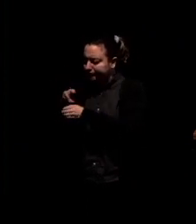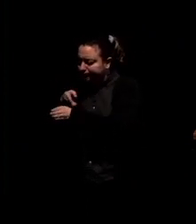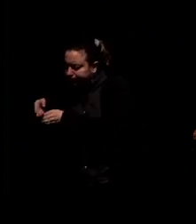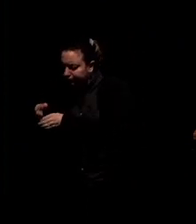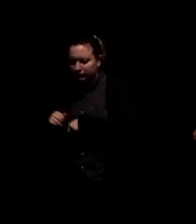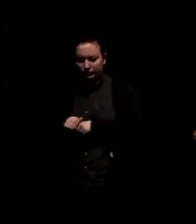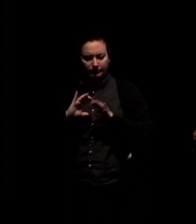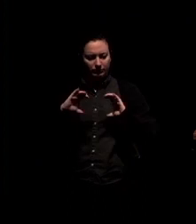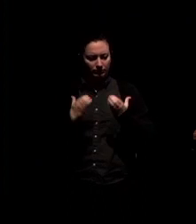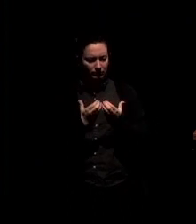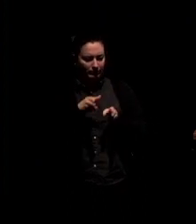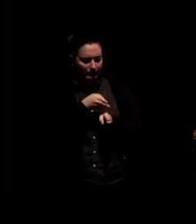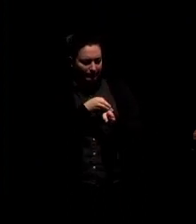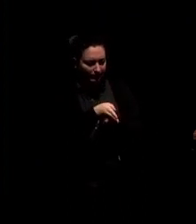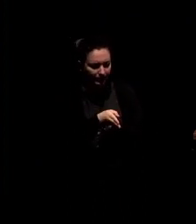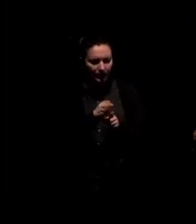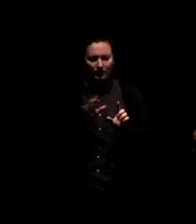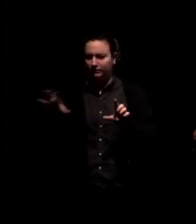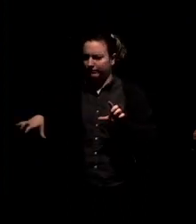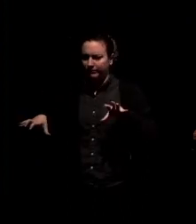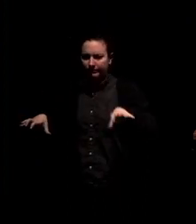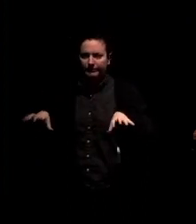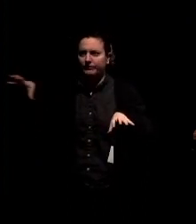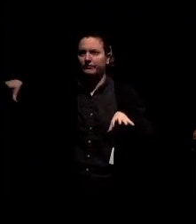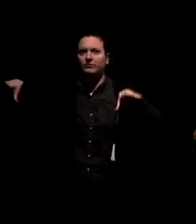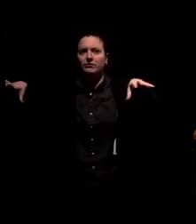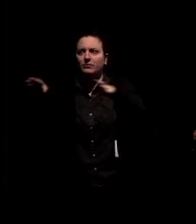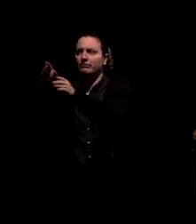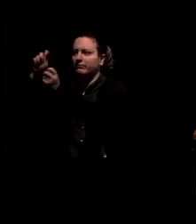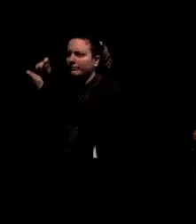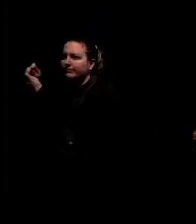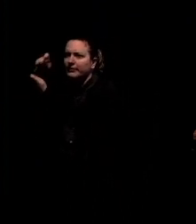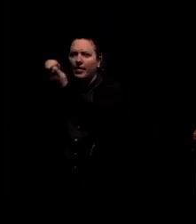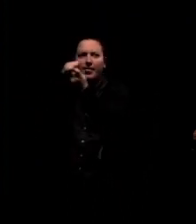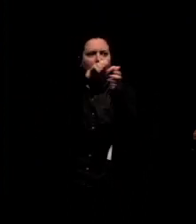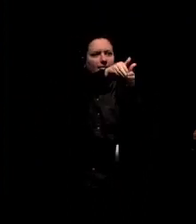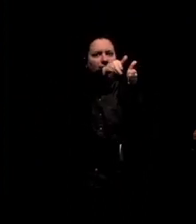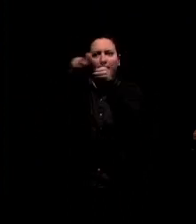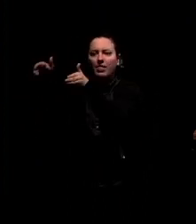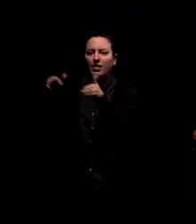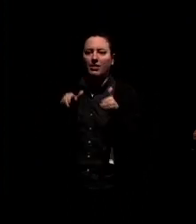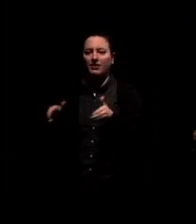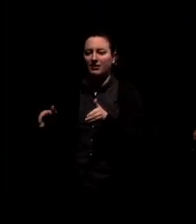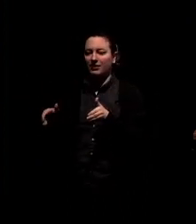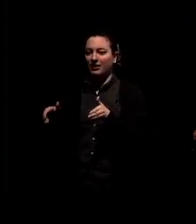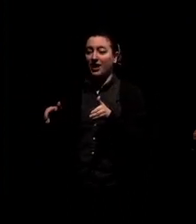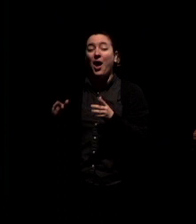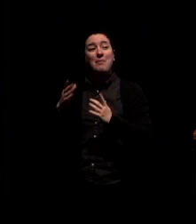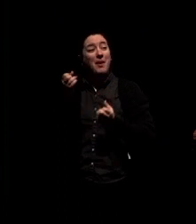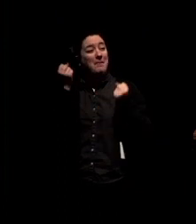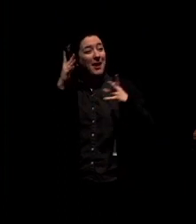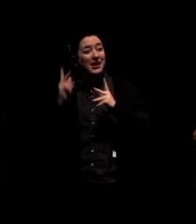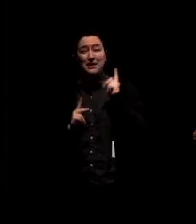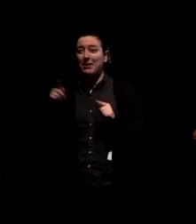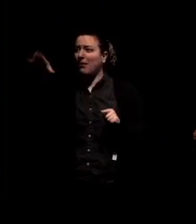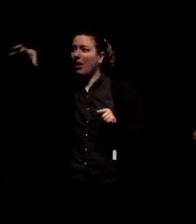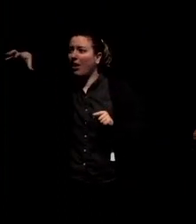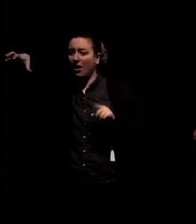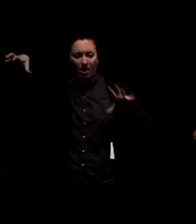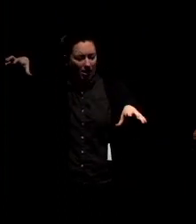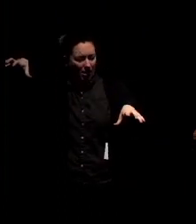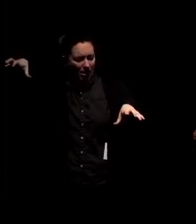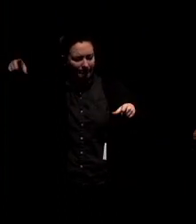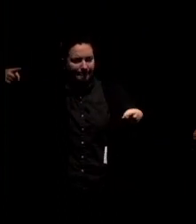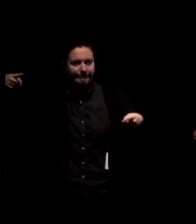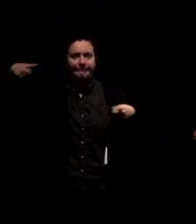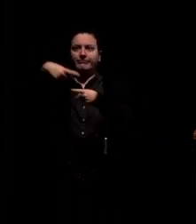one of the things that we've learned in fighting HIV and we carry into our work today is those folks at the intersection of identities who have